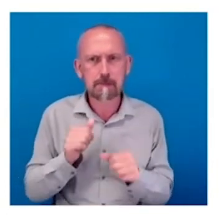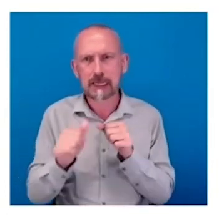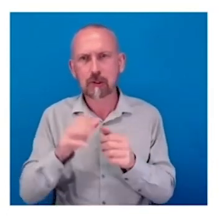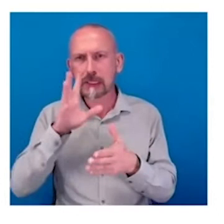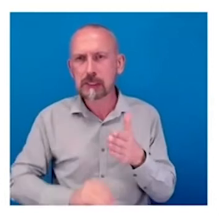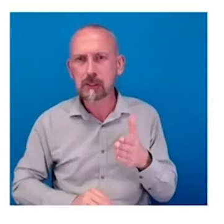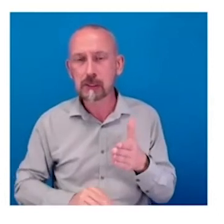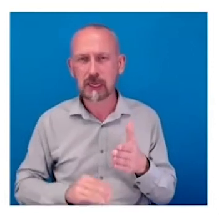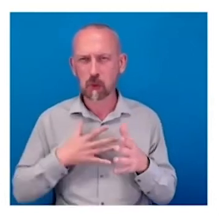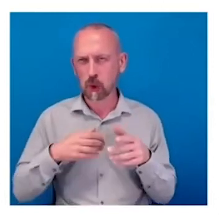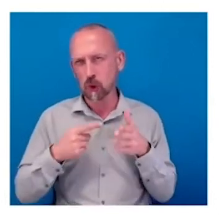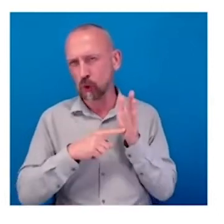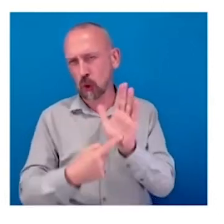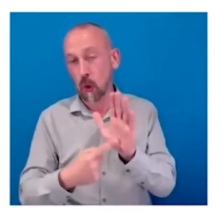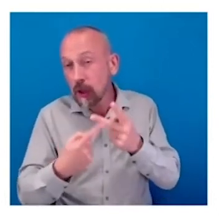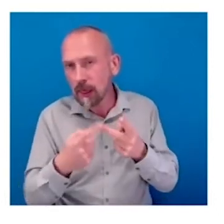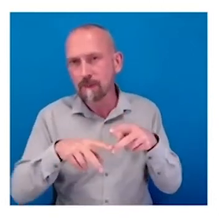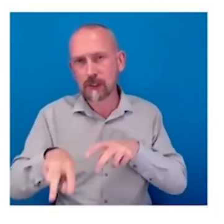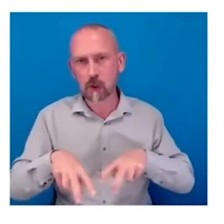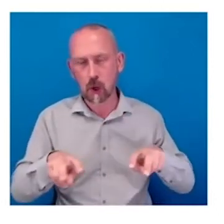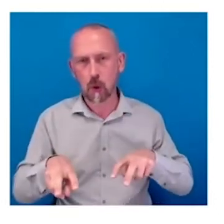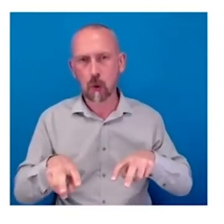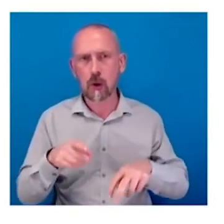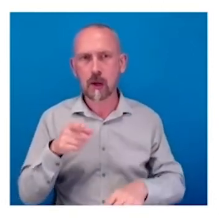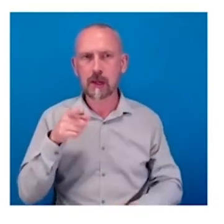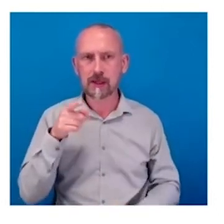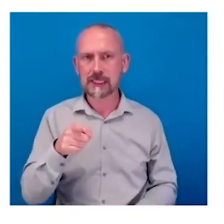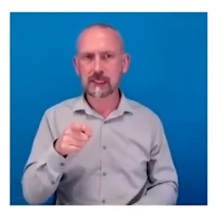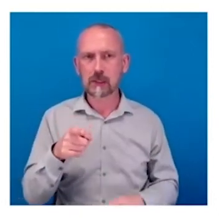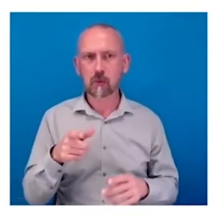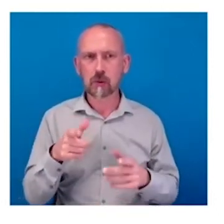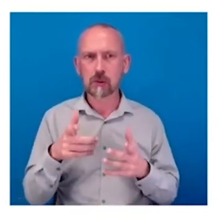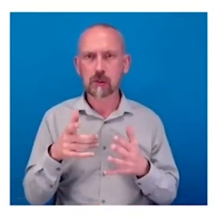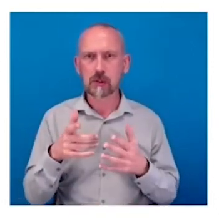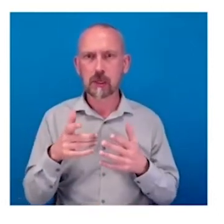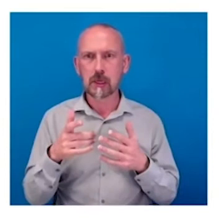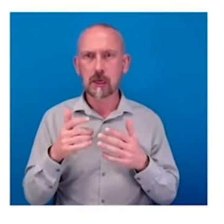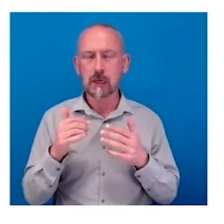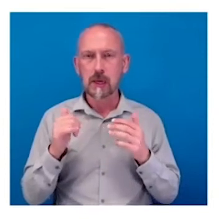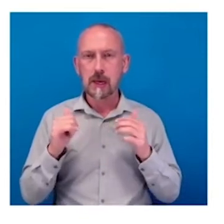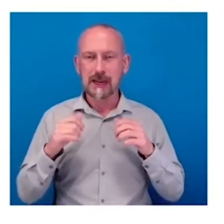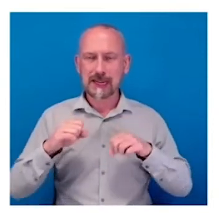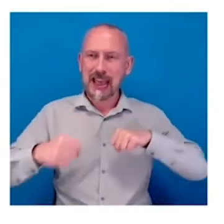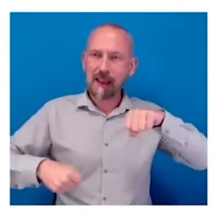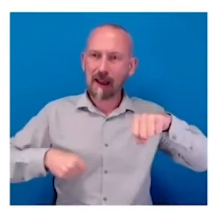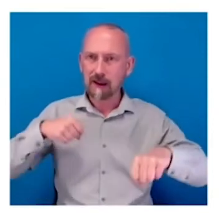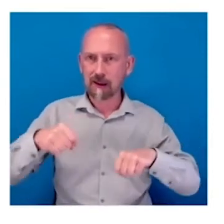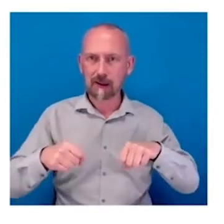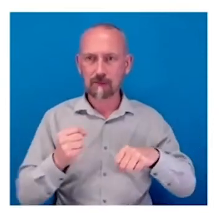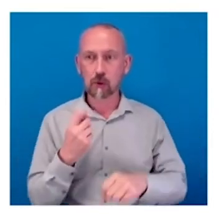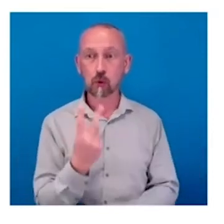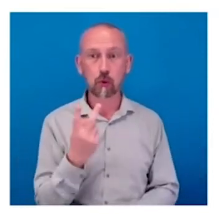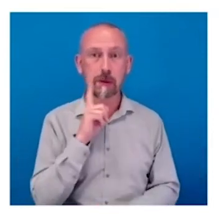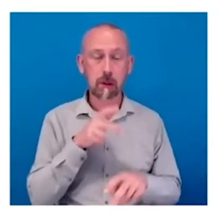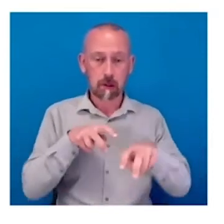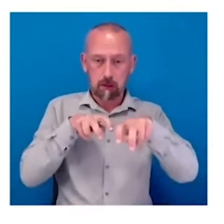short video of a hack that we did where in a two-person kayak, the blind person at the back of the